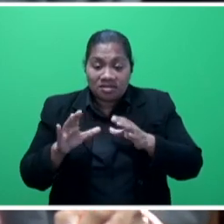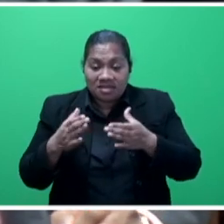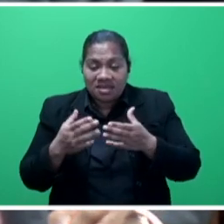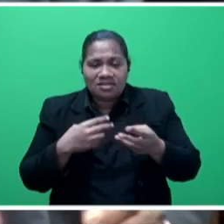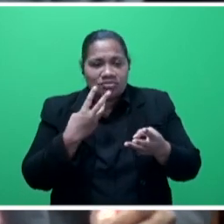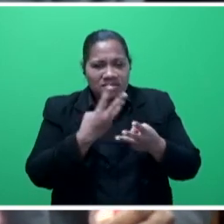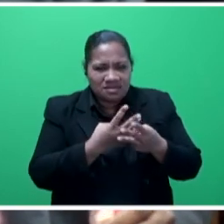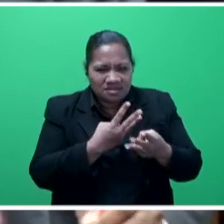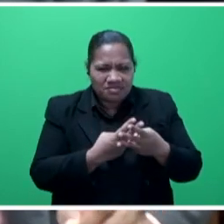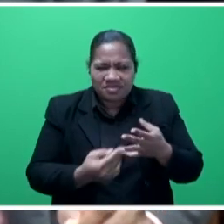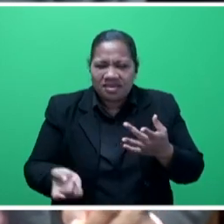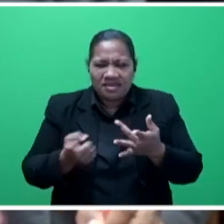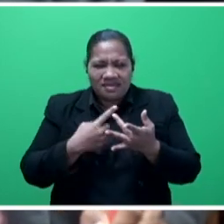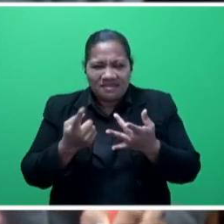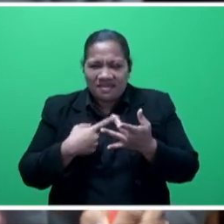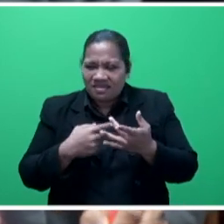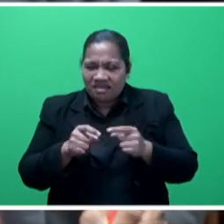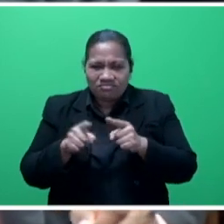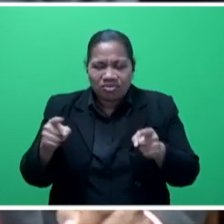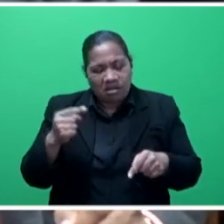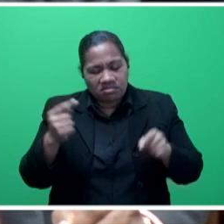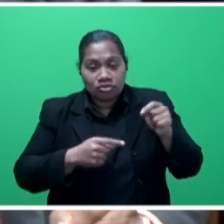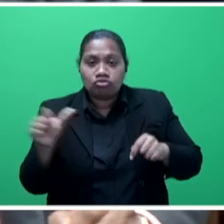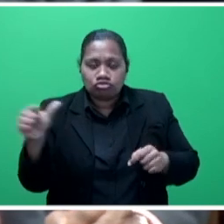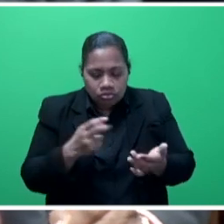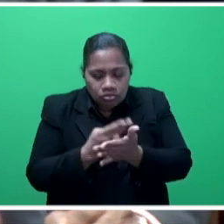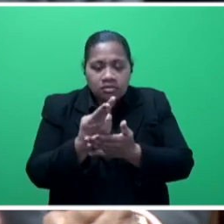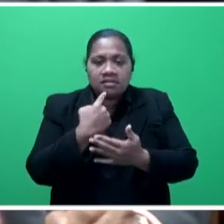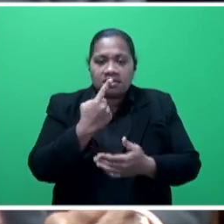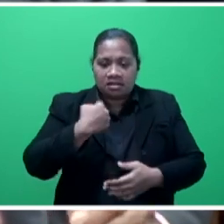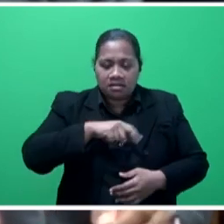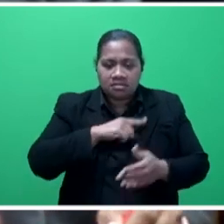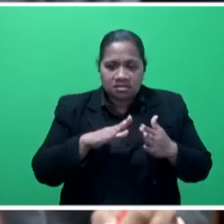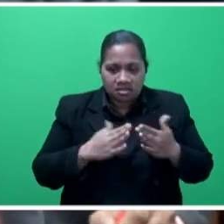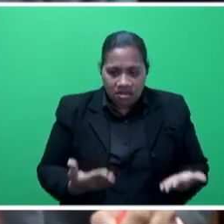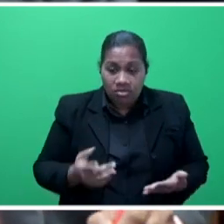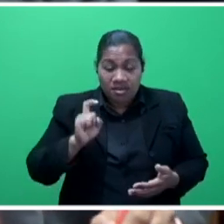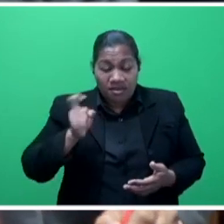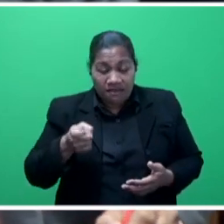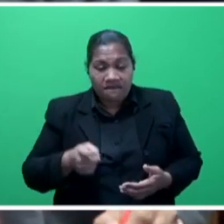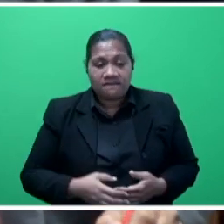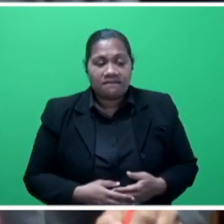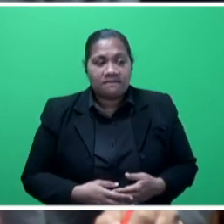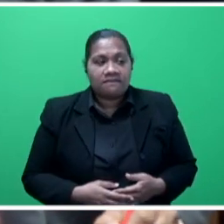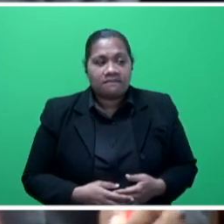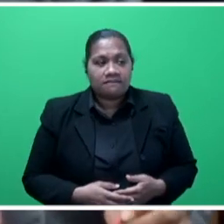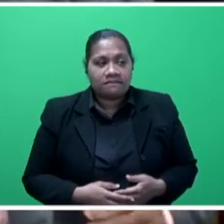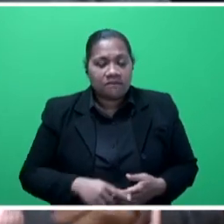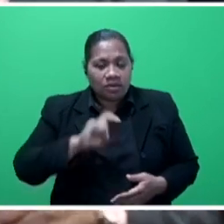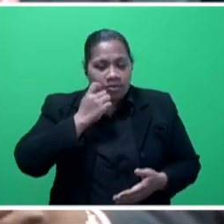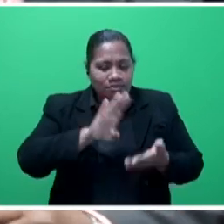critics should honestly tell us now if they are going to remove all these